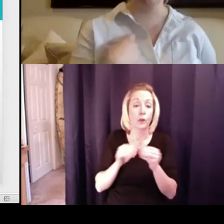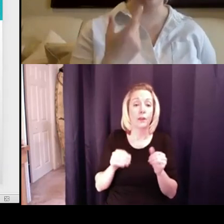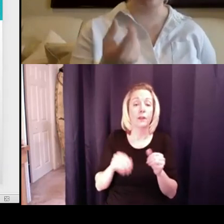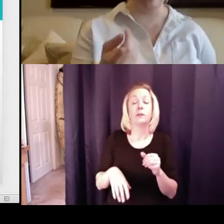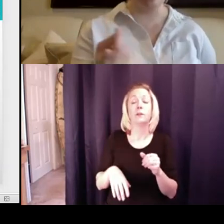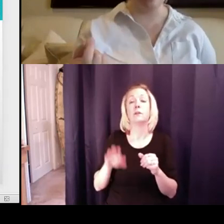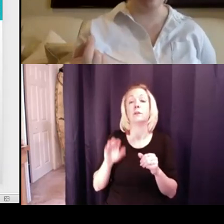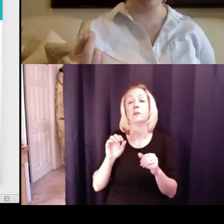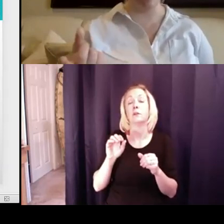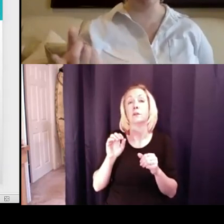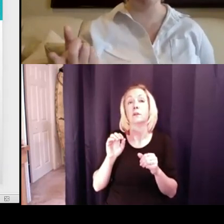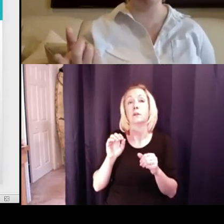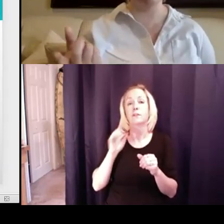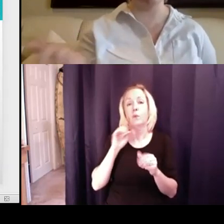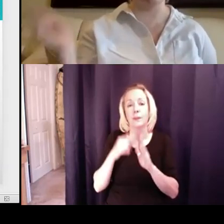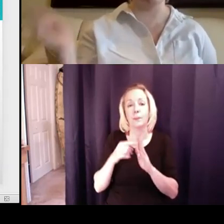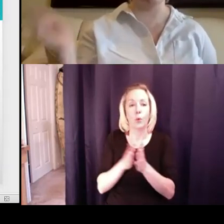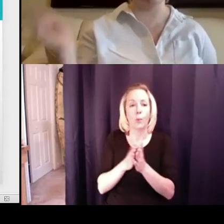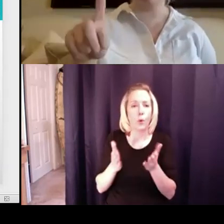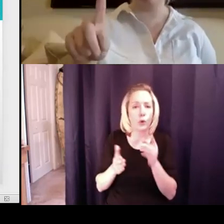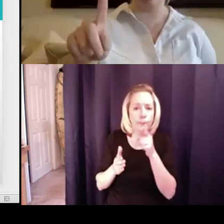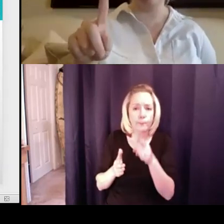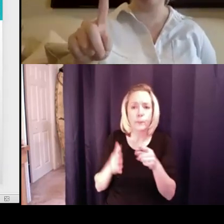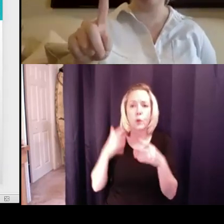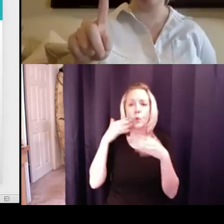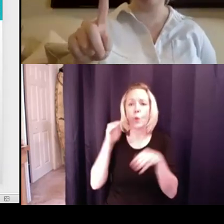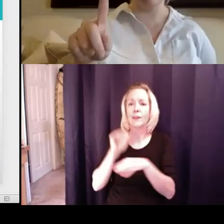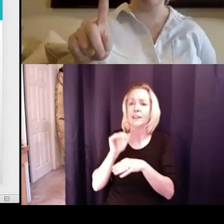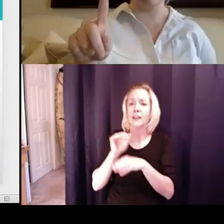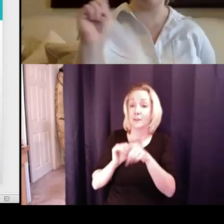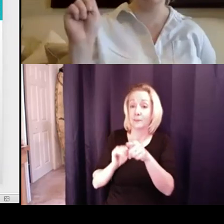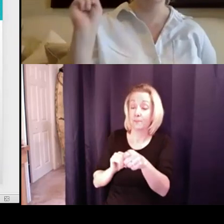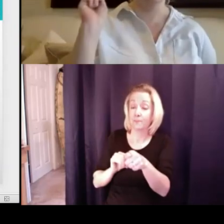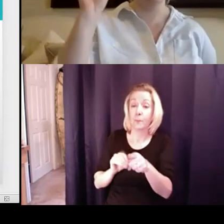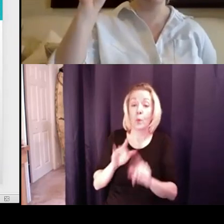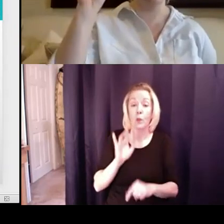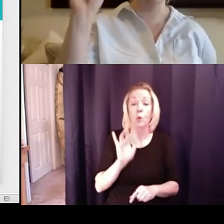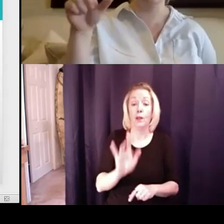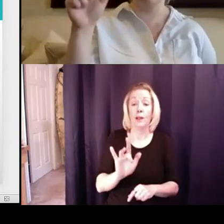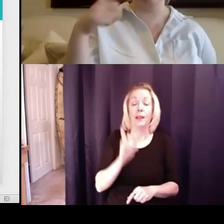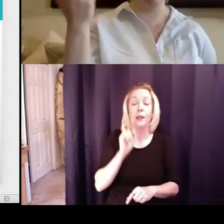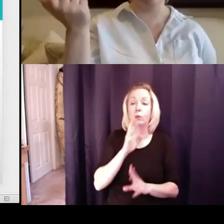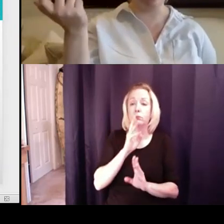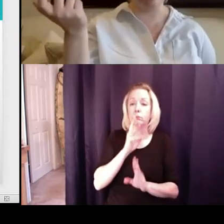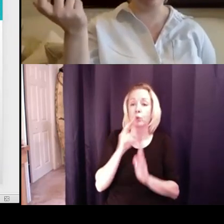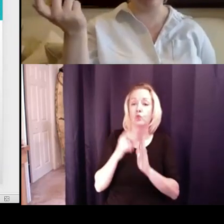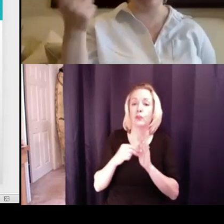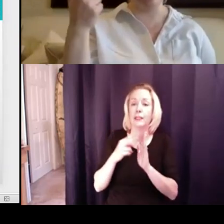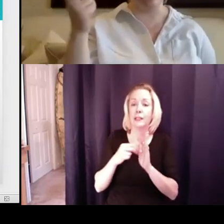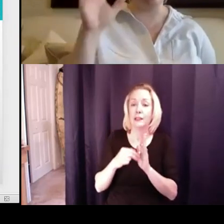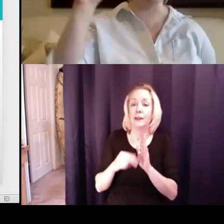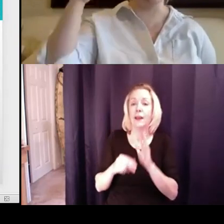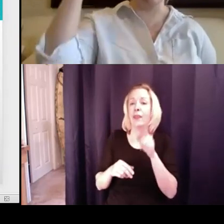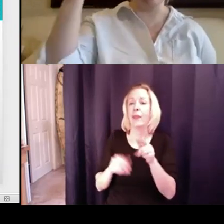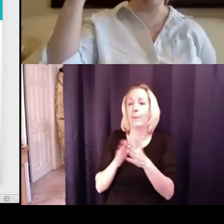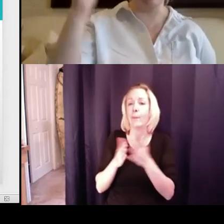for instance, in this book, Noisy Night, every time you click on the text, it reads it. And then in this one, there's lots of noise and